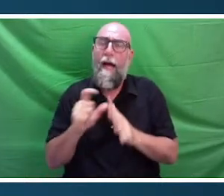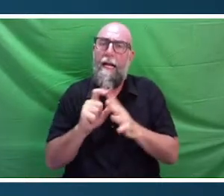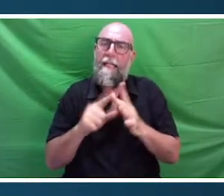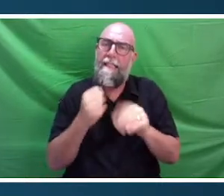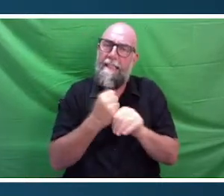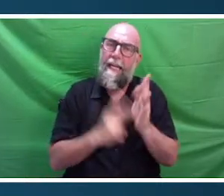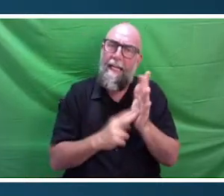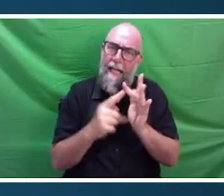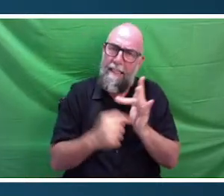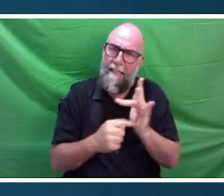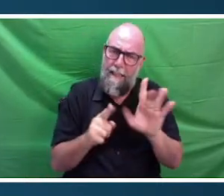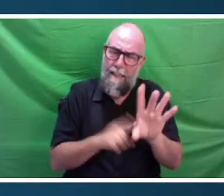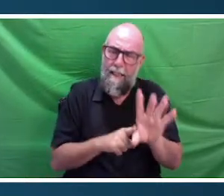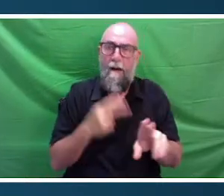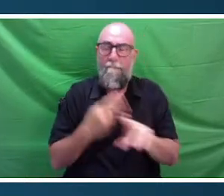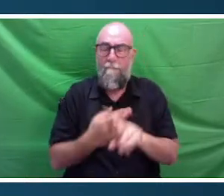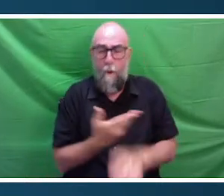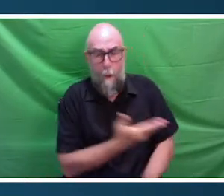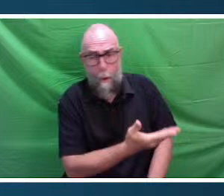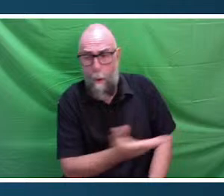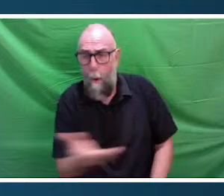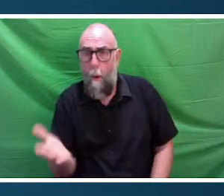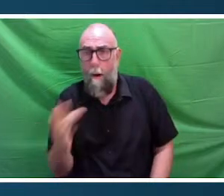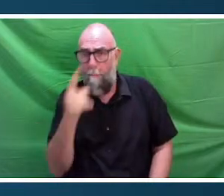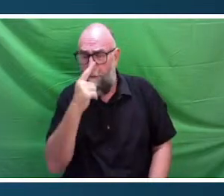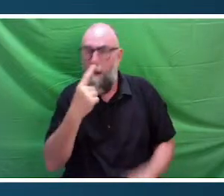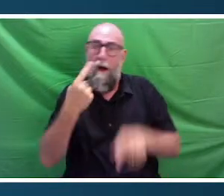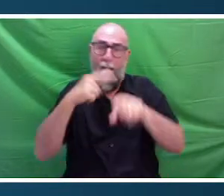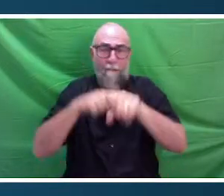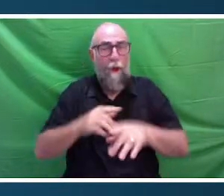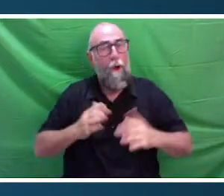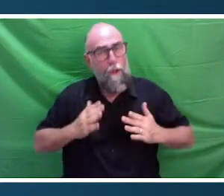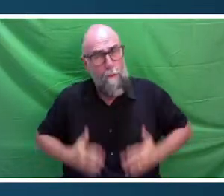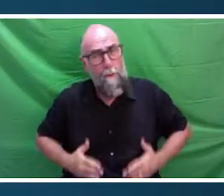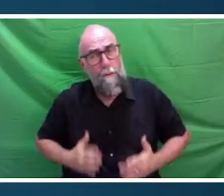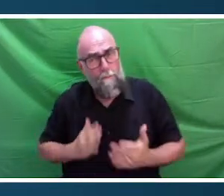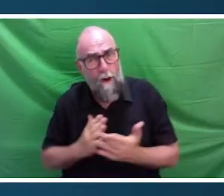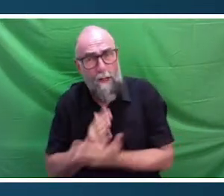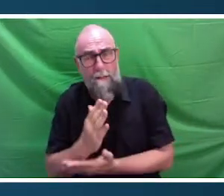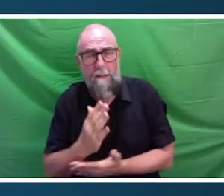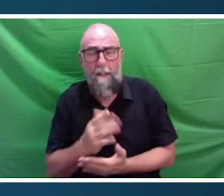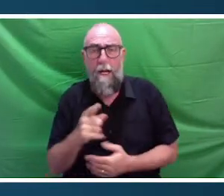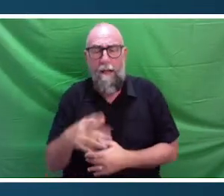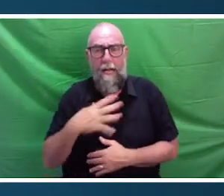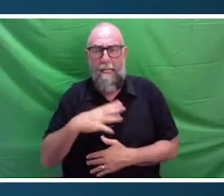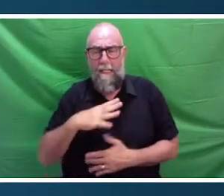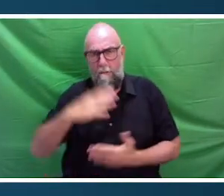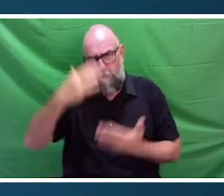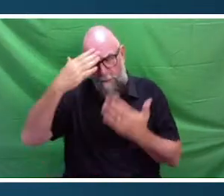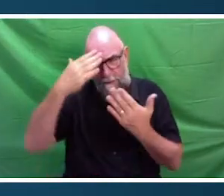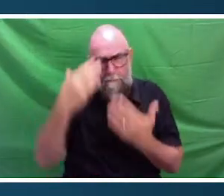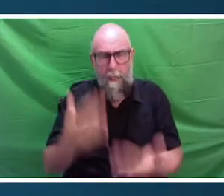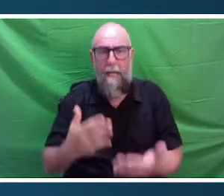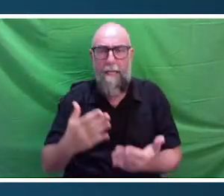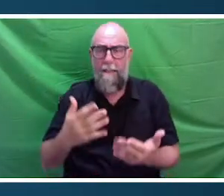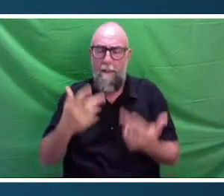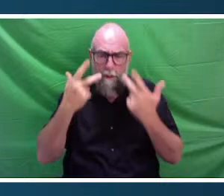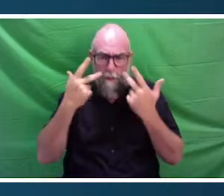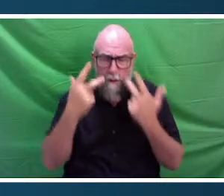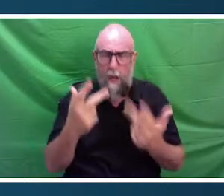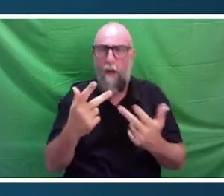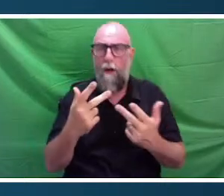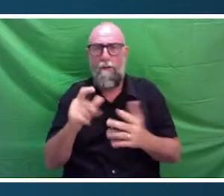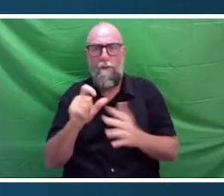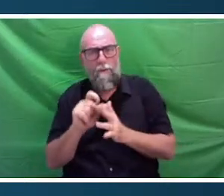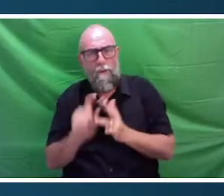every person has the right to respect, agency, and the ability to shape their destiny. The